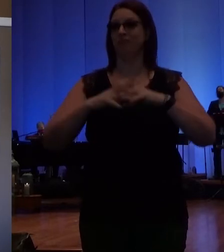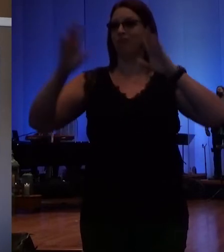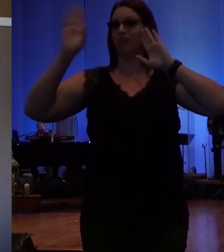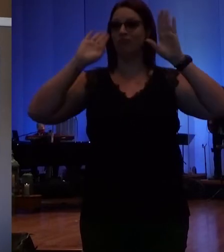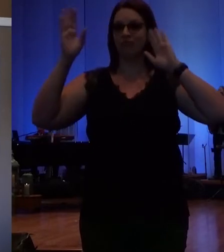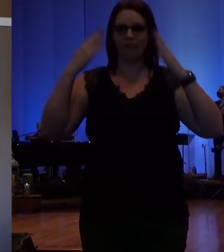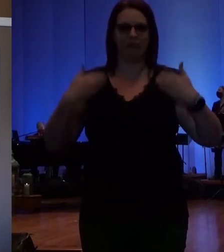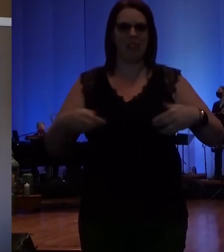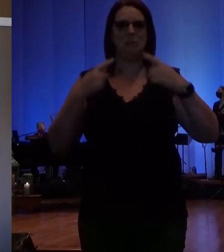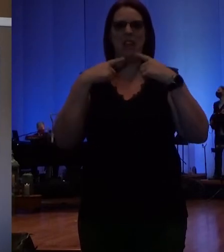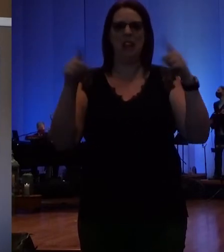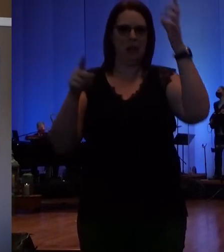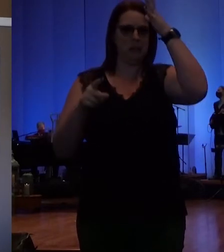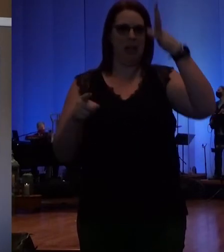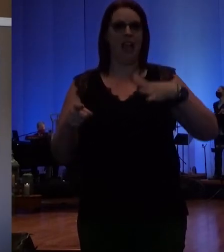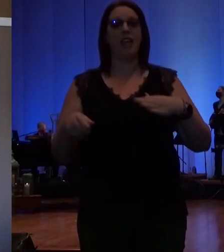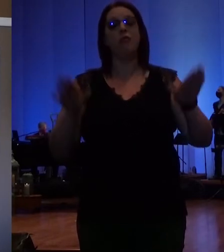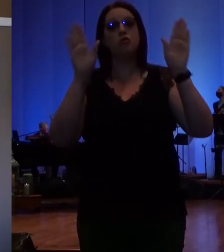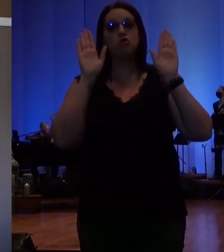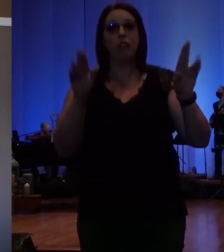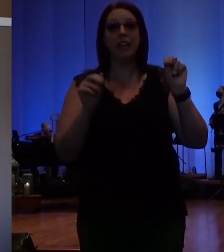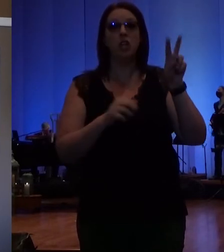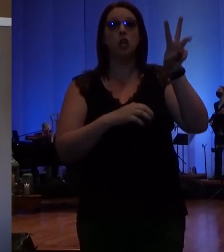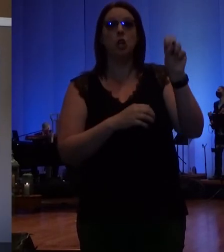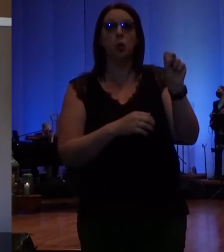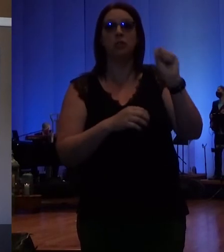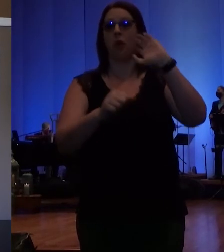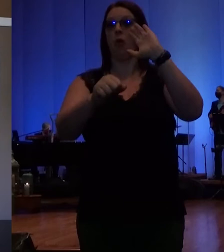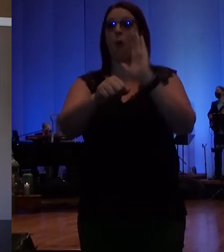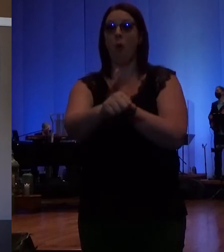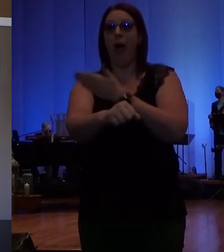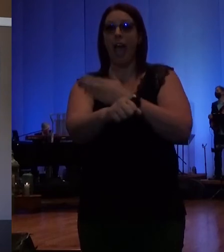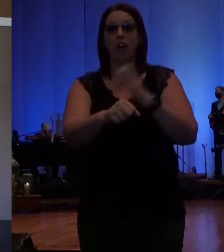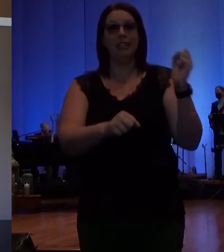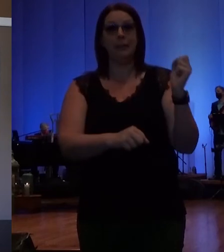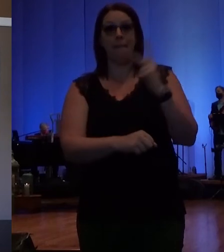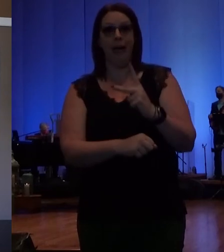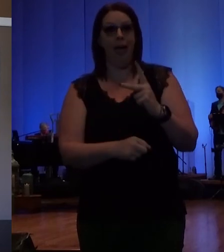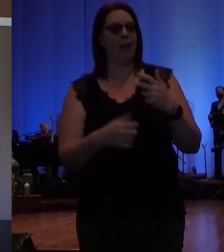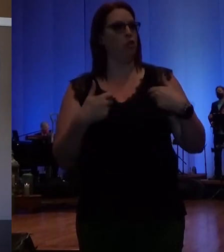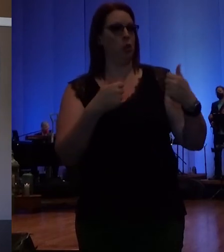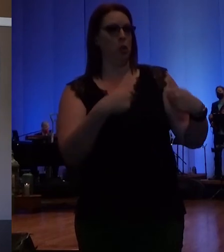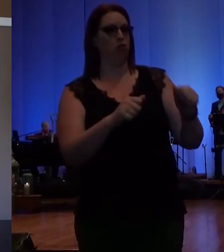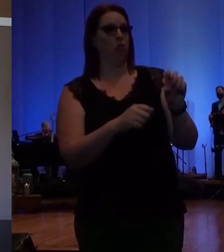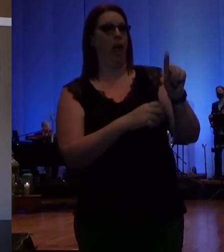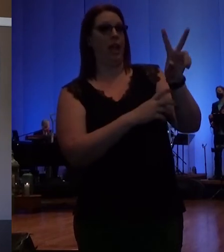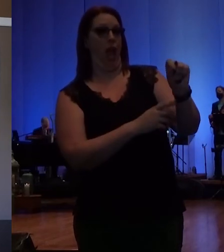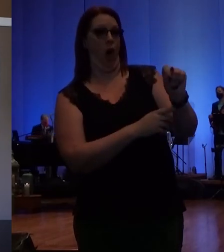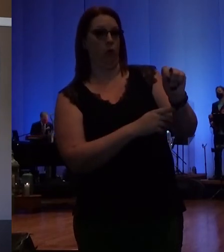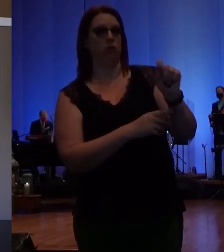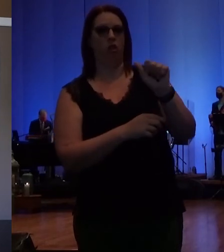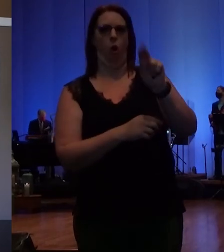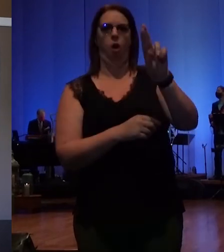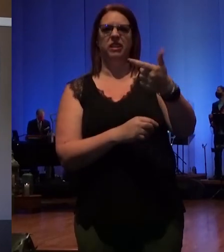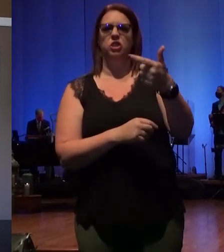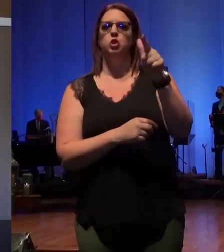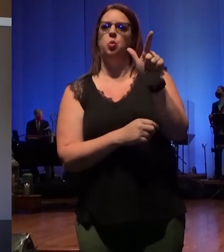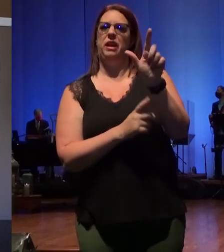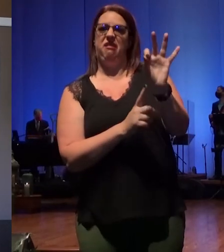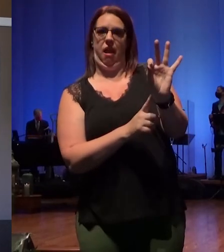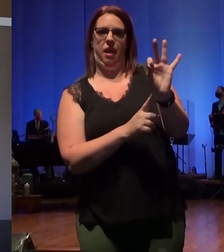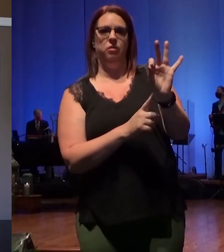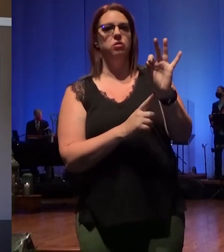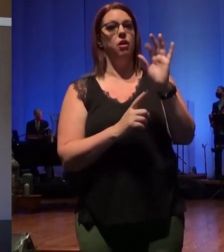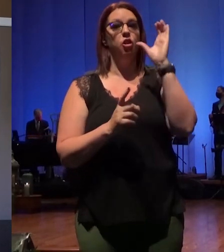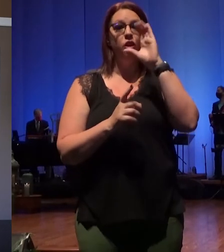Hey, it's the announcement guy, and I got some great news. The Mile High Choir is back. We're having auditions on August 29th, looking for people in all 4 sections. You